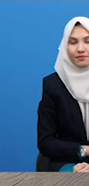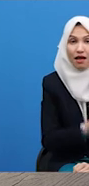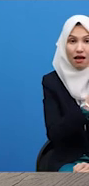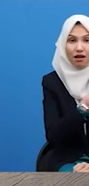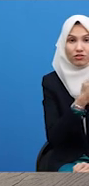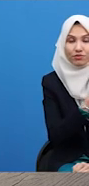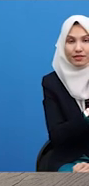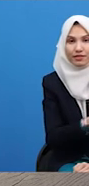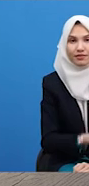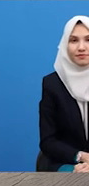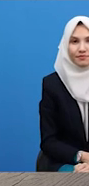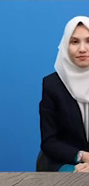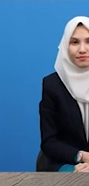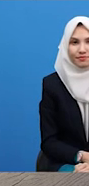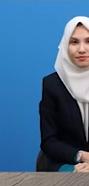hospital,